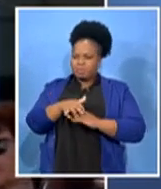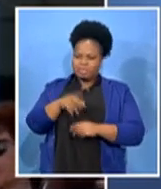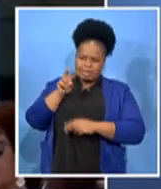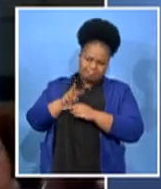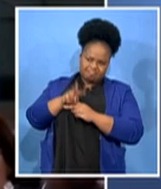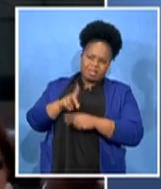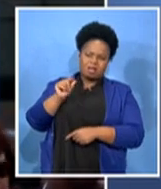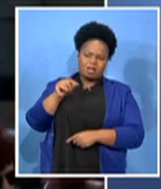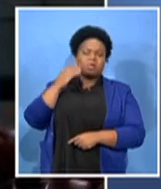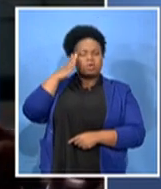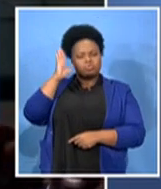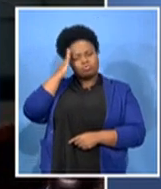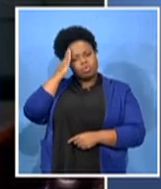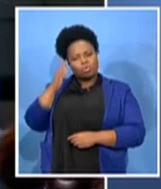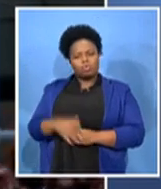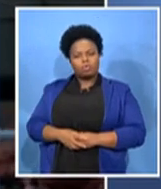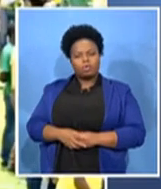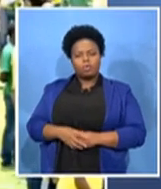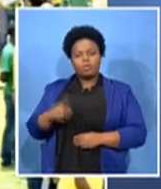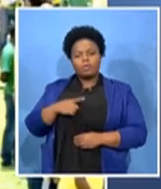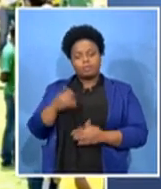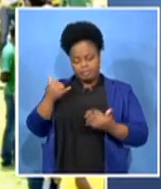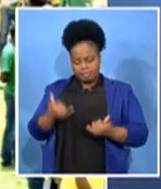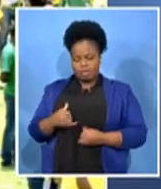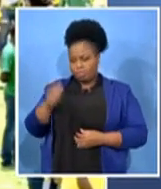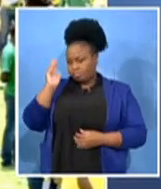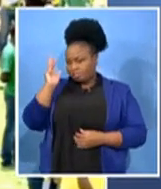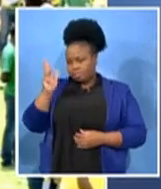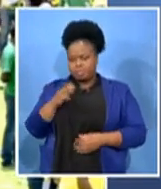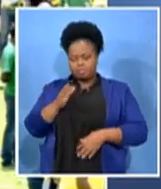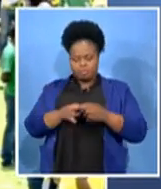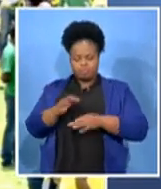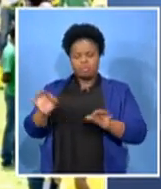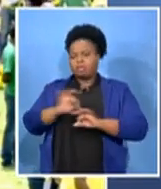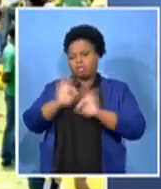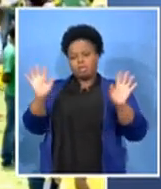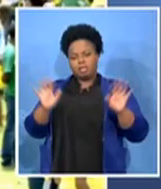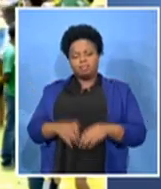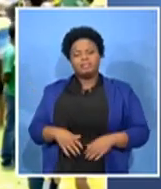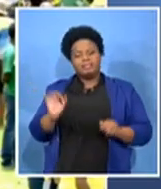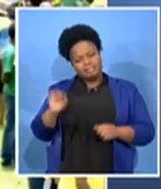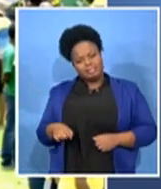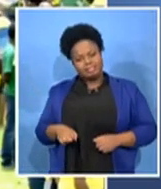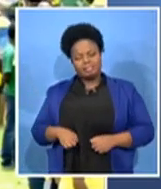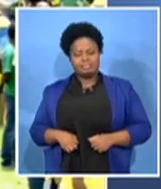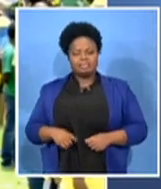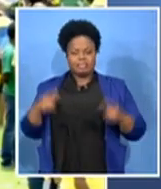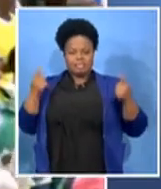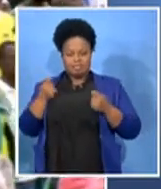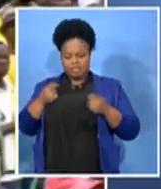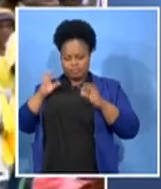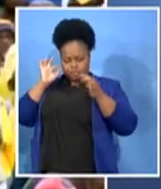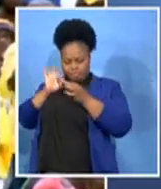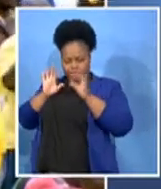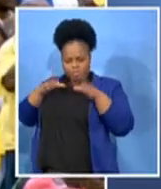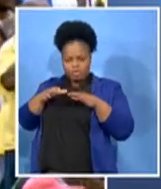is supposed to be a clarion call. Yes, this is a party event, but you and I know that this is